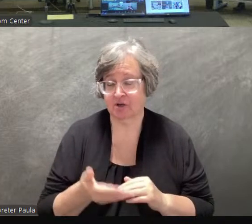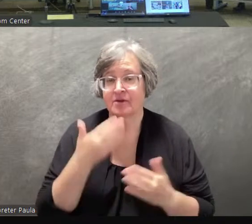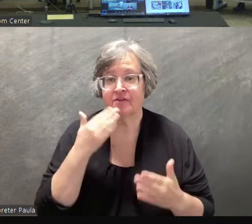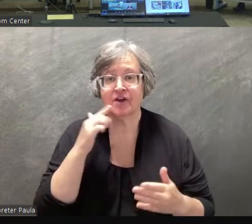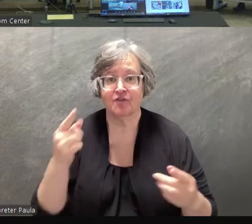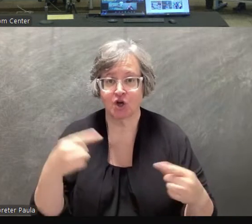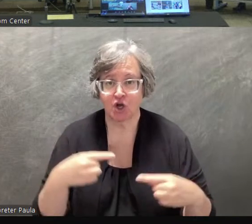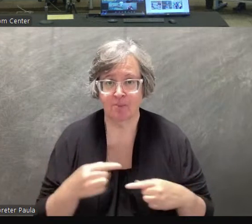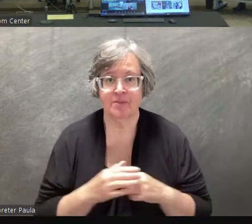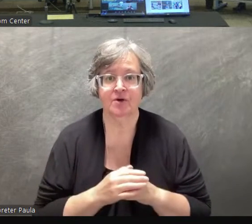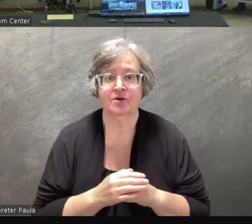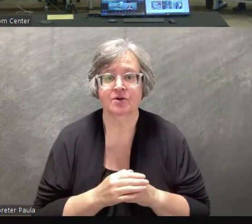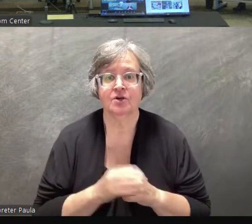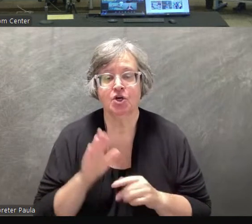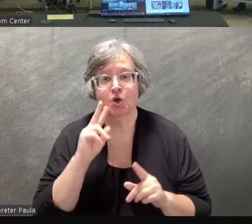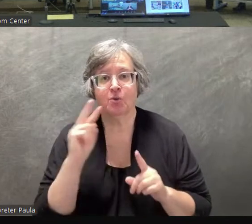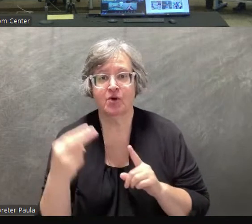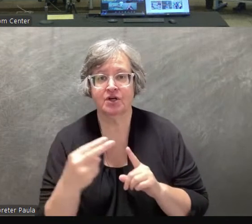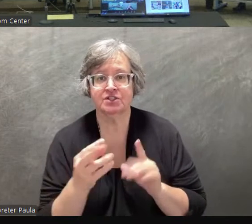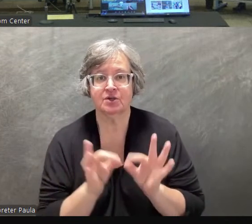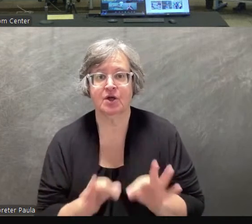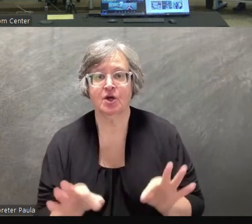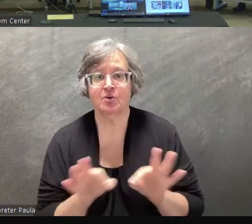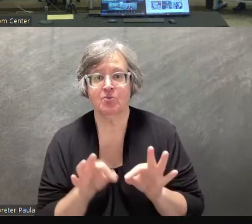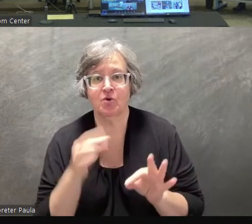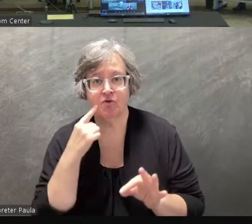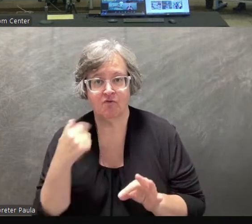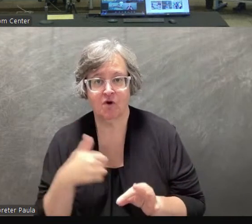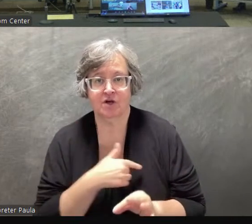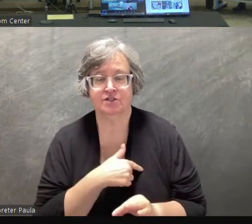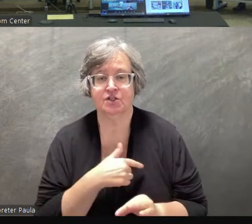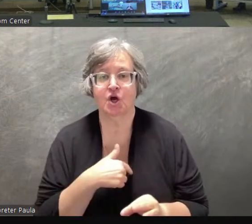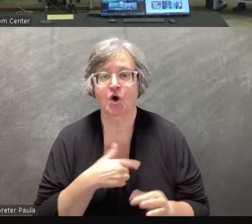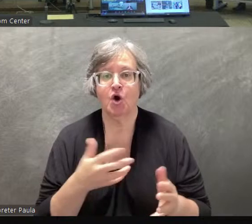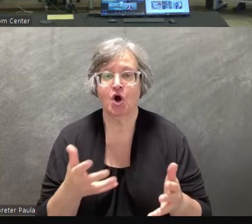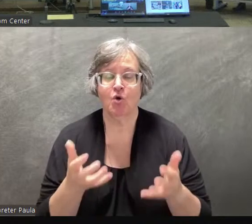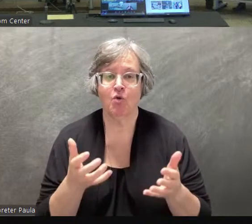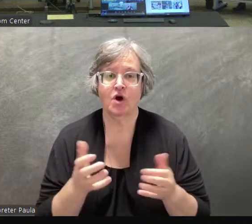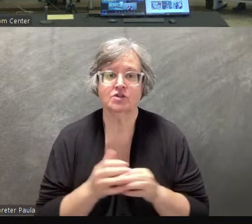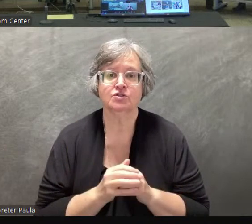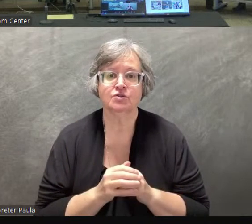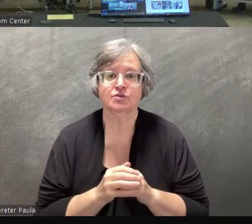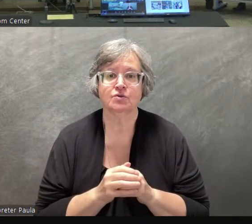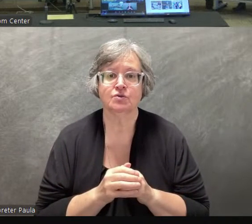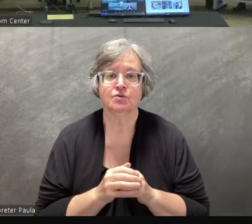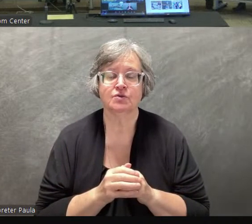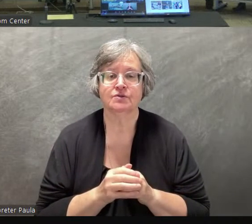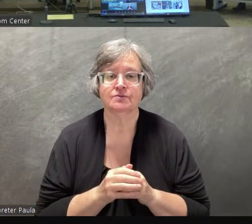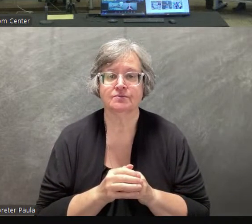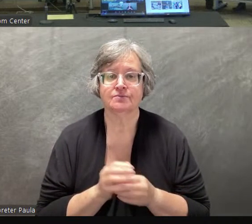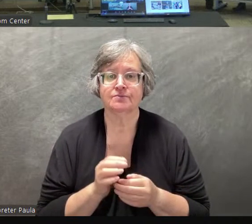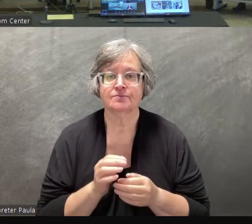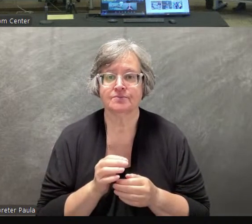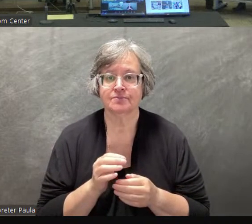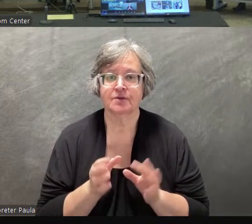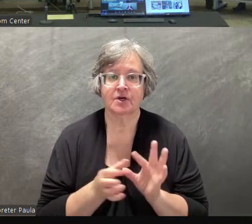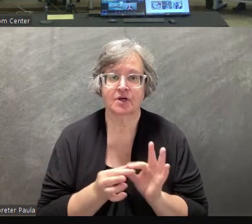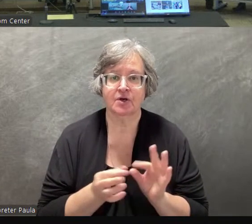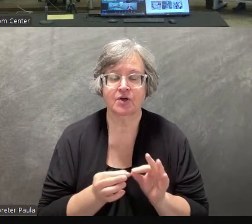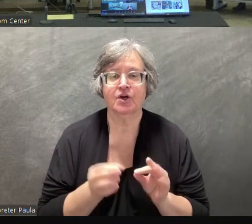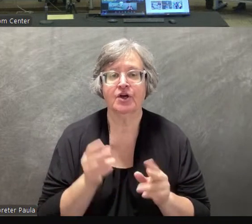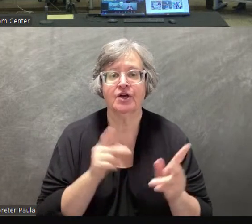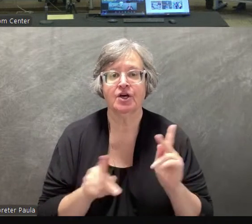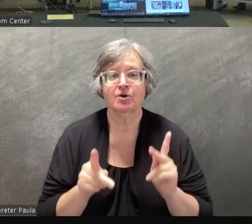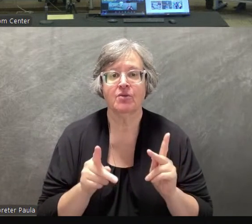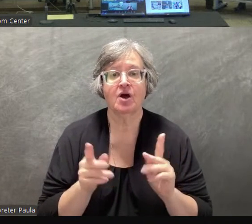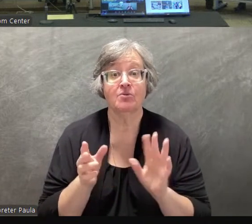coming. Your perspective is important to us. I would like to note that the public comment session,